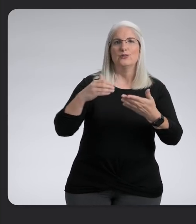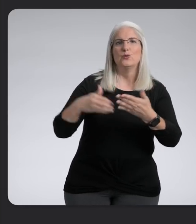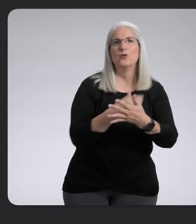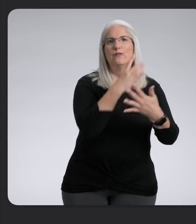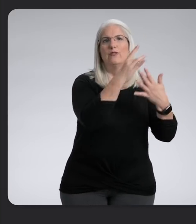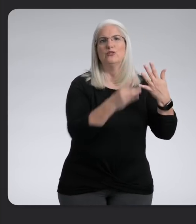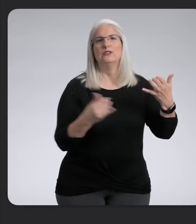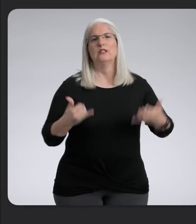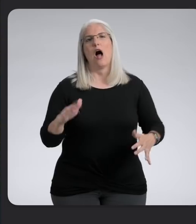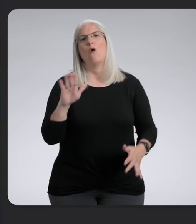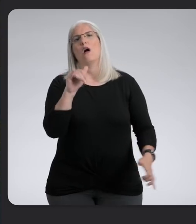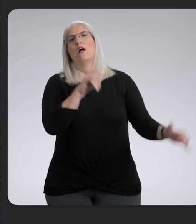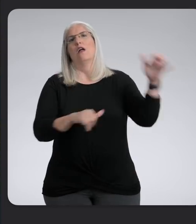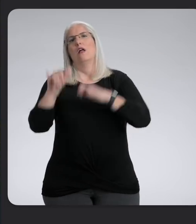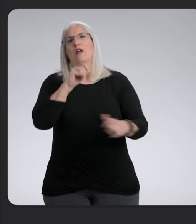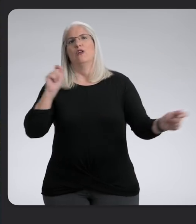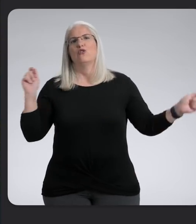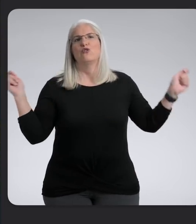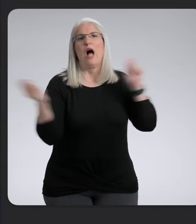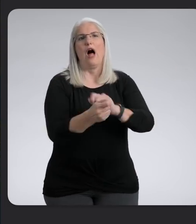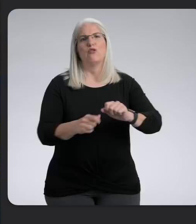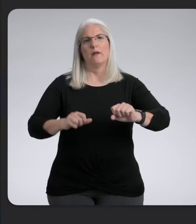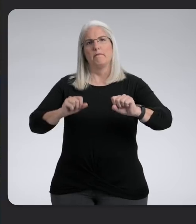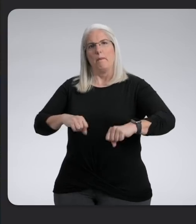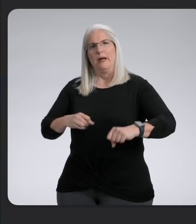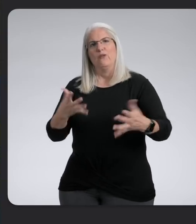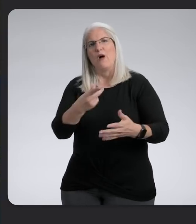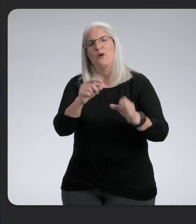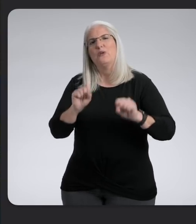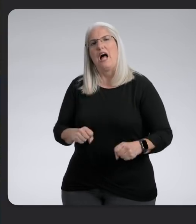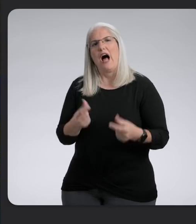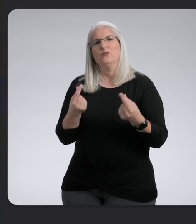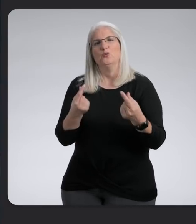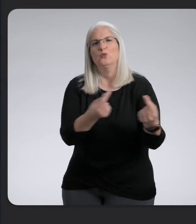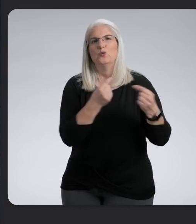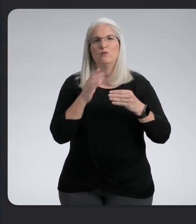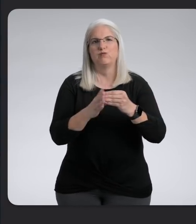your iPad. Next, let's get into privacy.